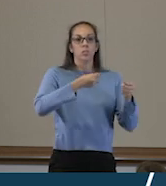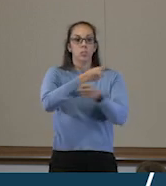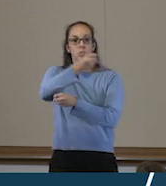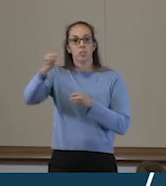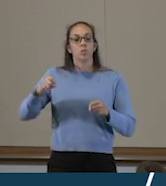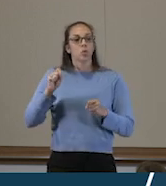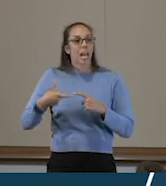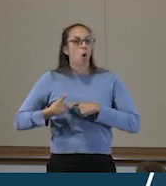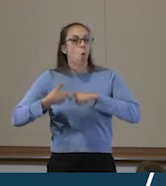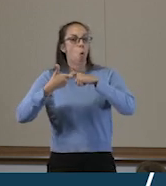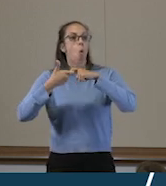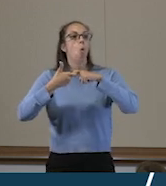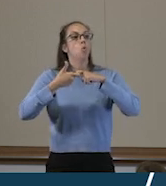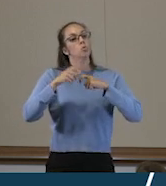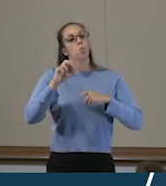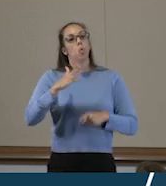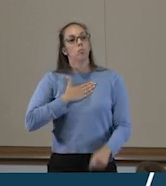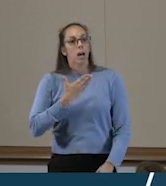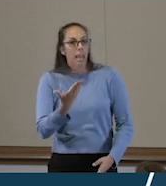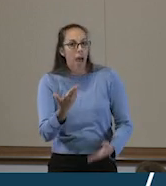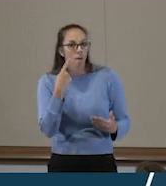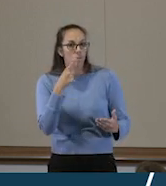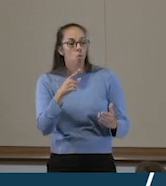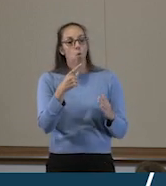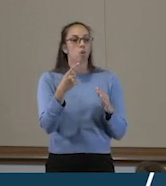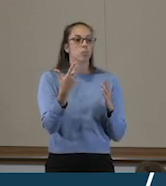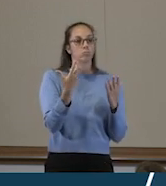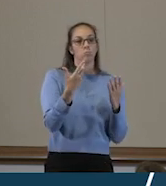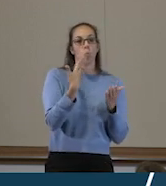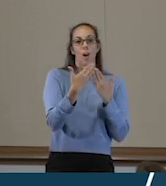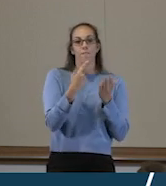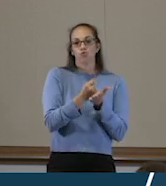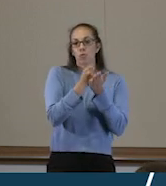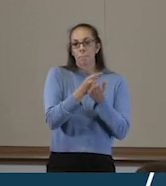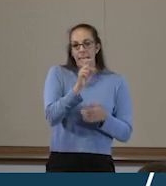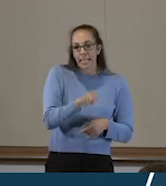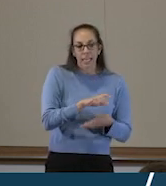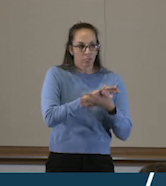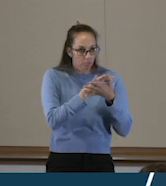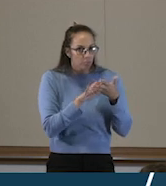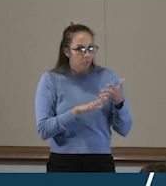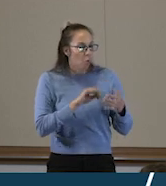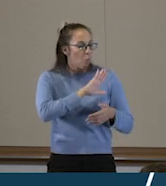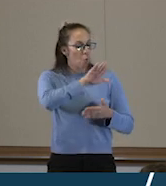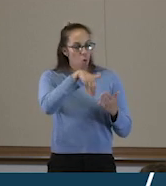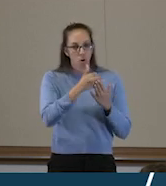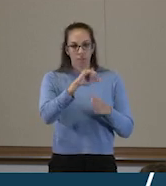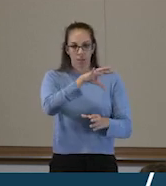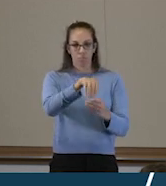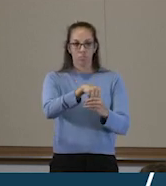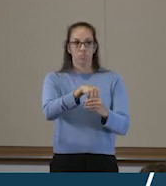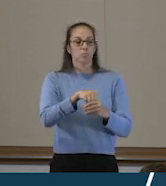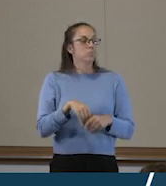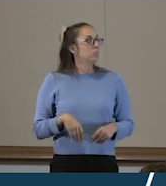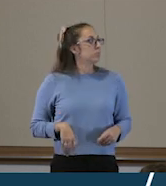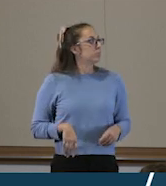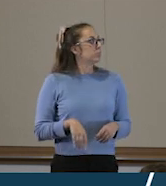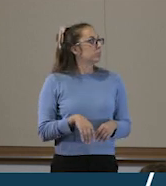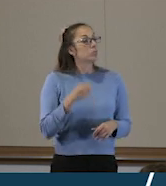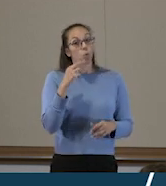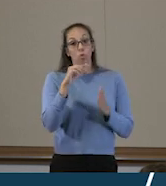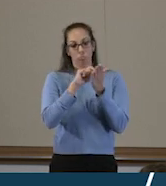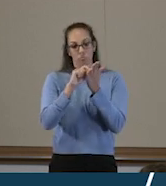consent to treatment, etc. The surrogate appointed should be someone that the individual trusts, obviously, right?